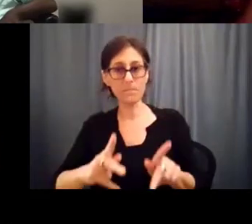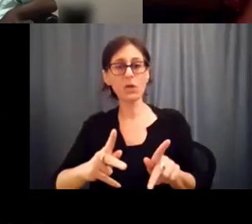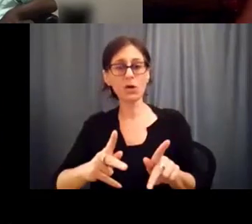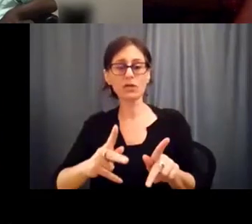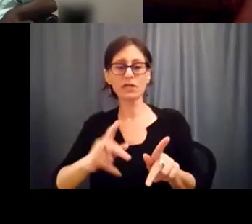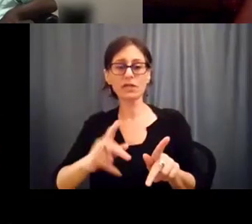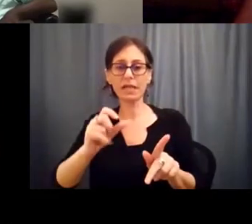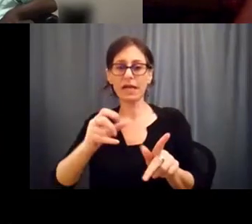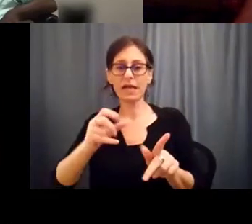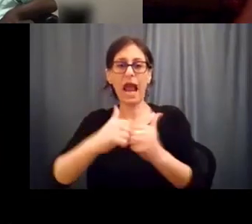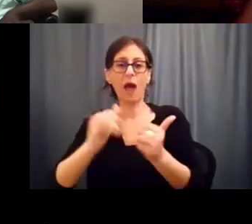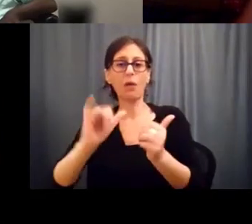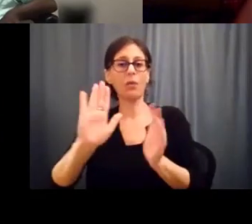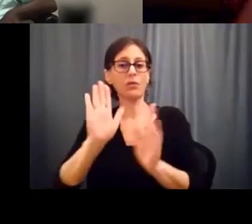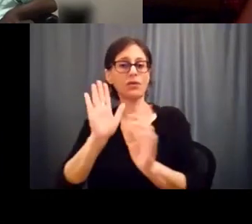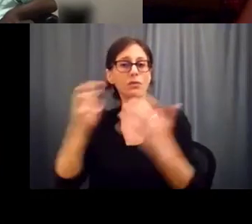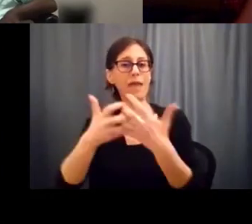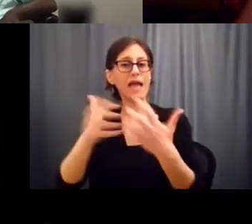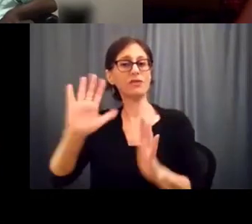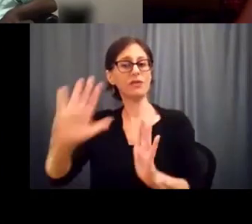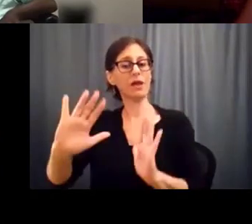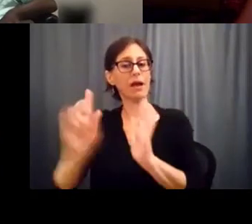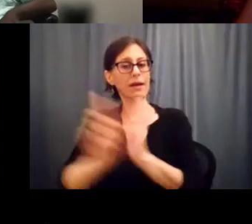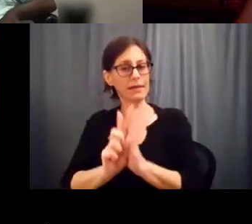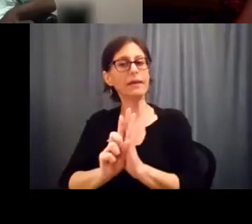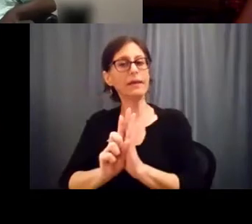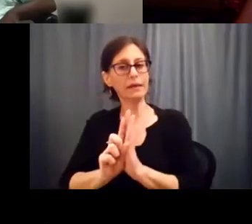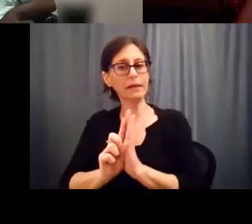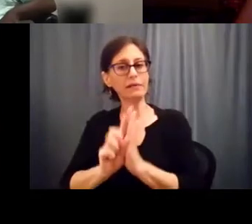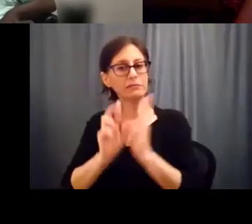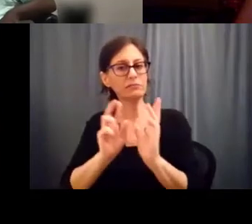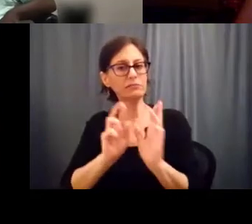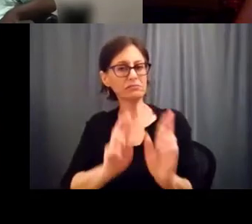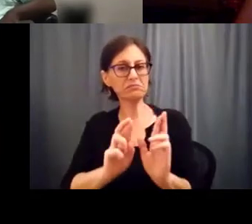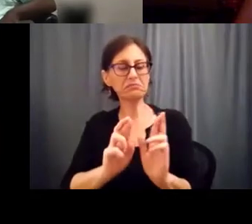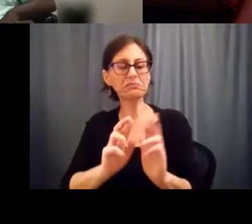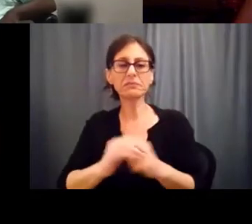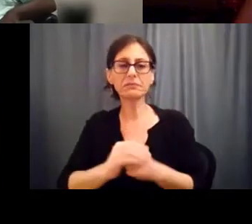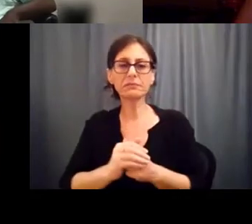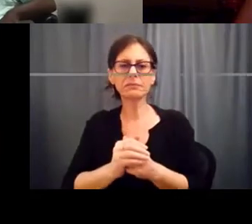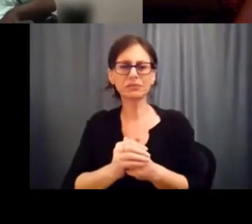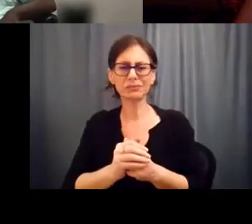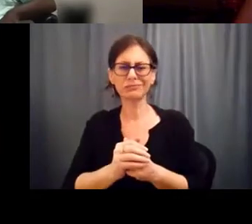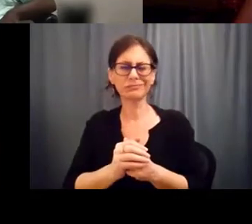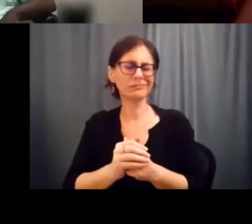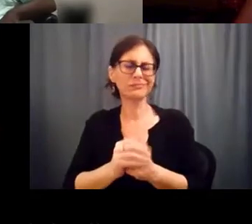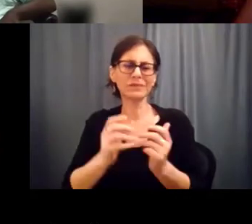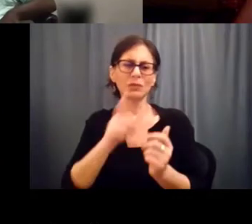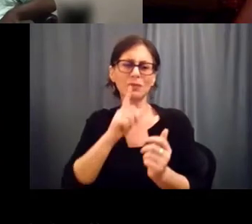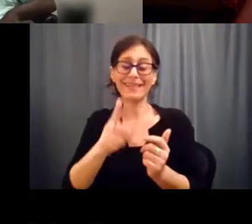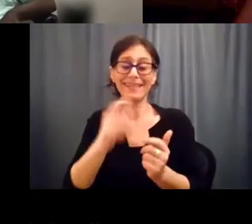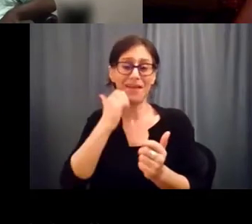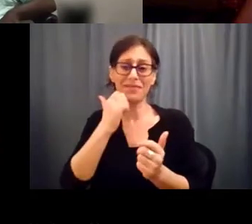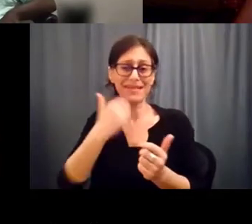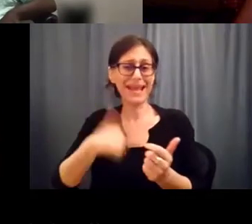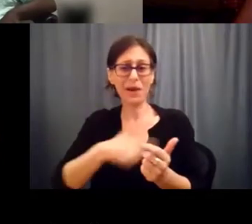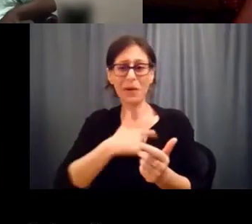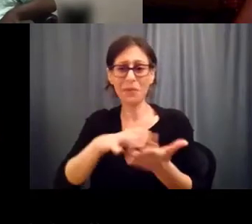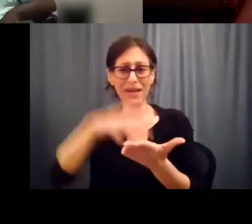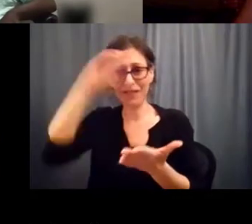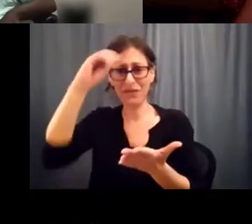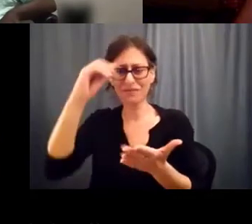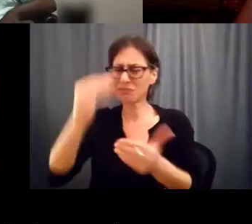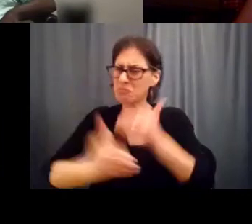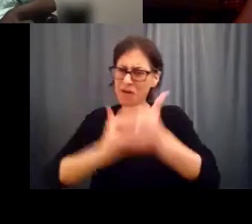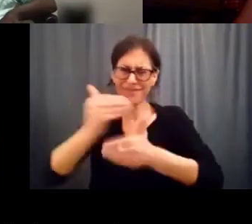how they identified. Right. And so I'm, you know, we're all learning that, you know, because it's all a